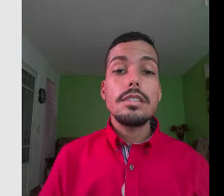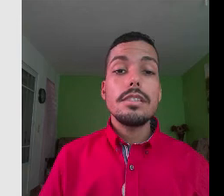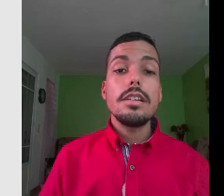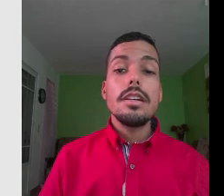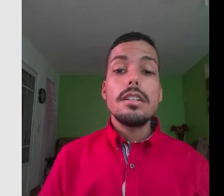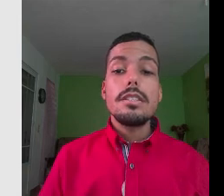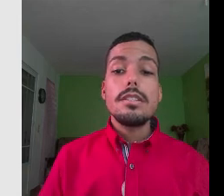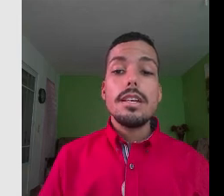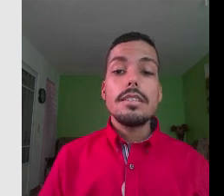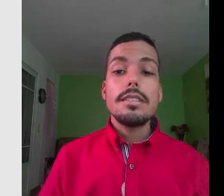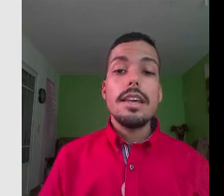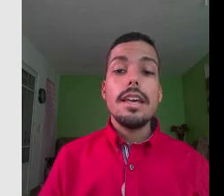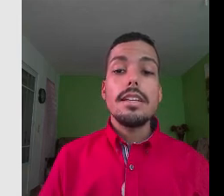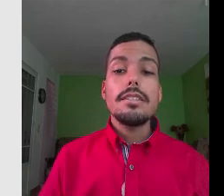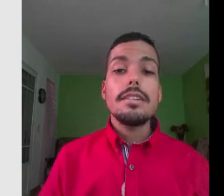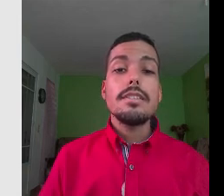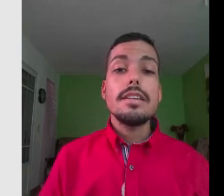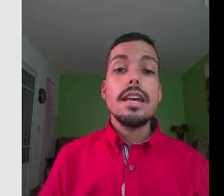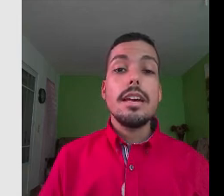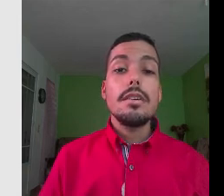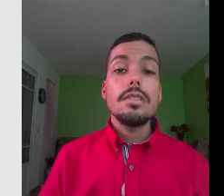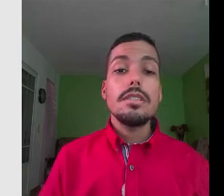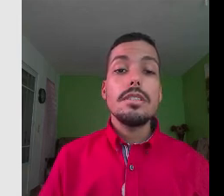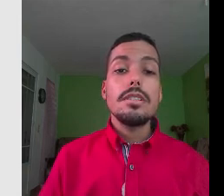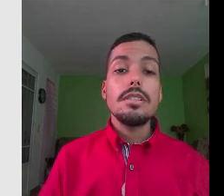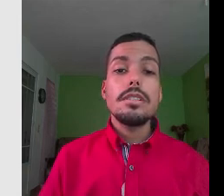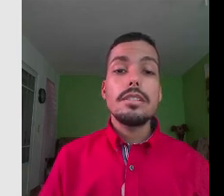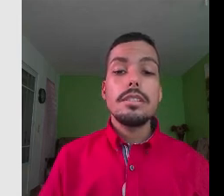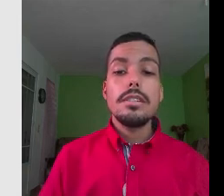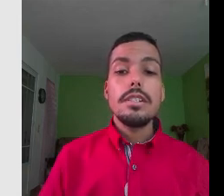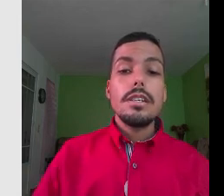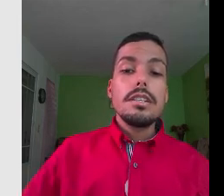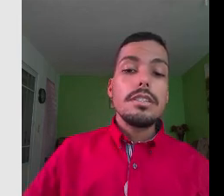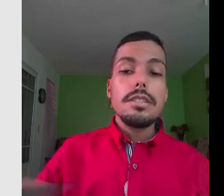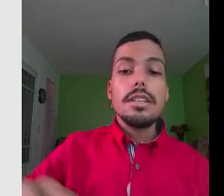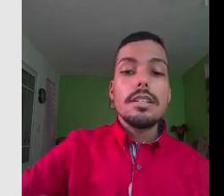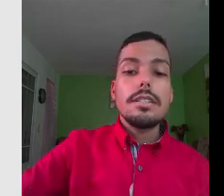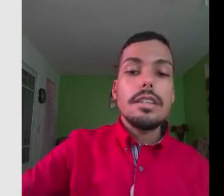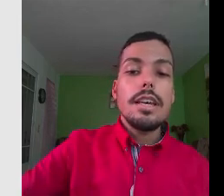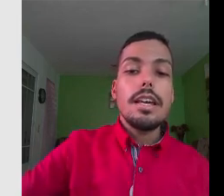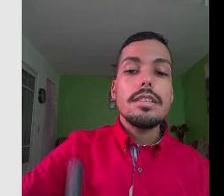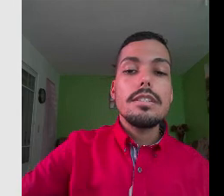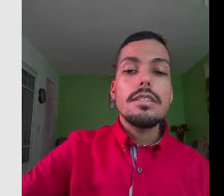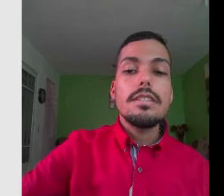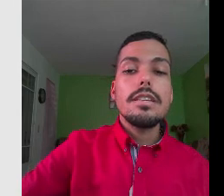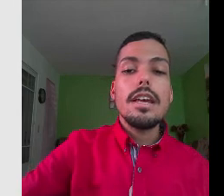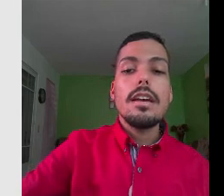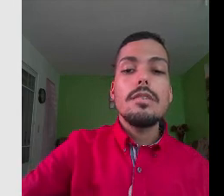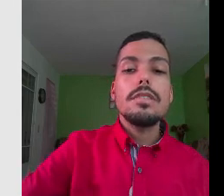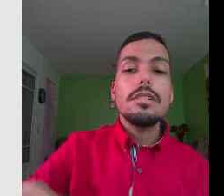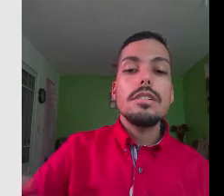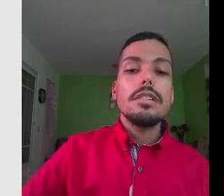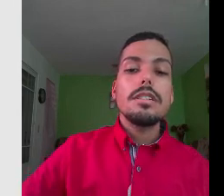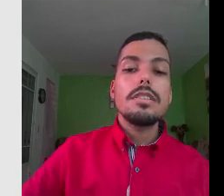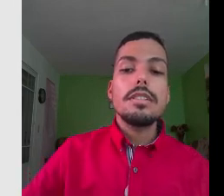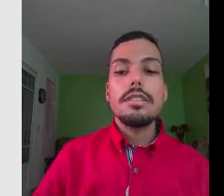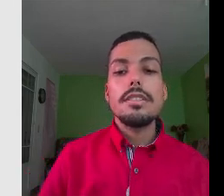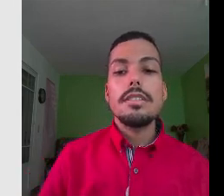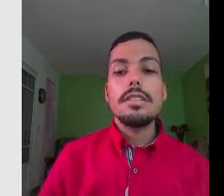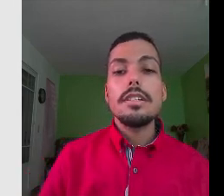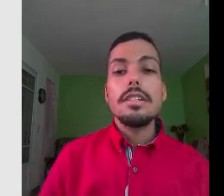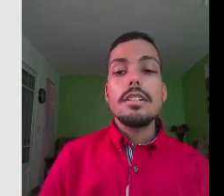x. Six has the sound x. Six has the sound